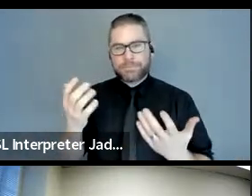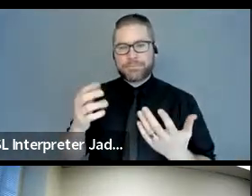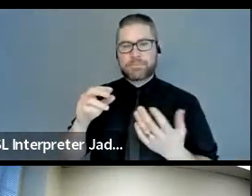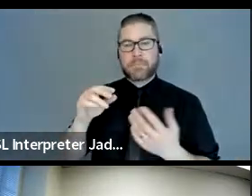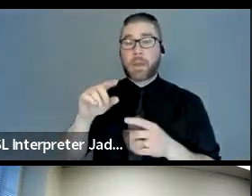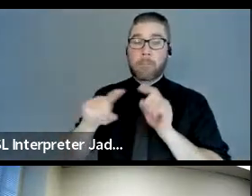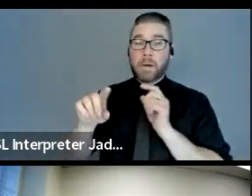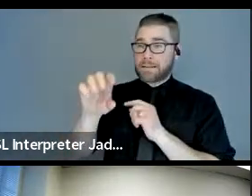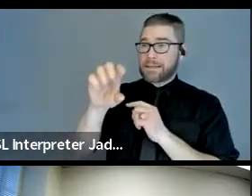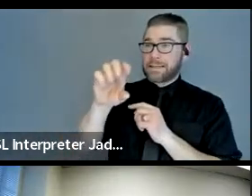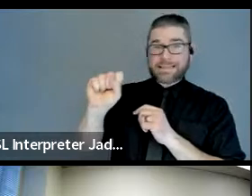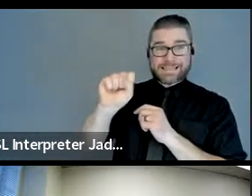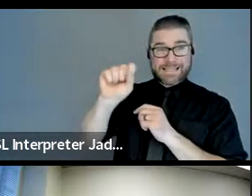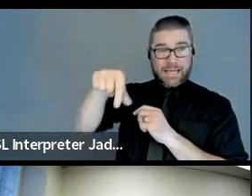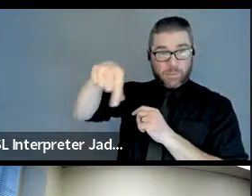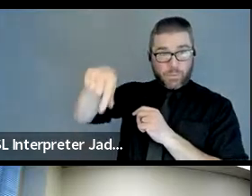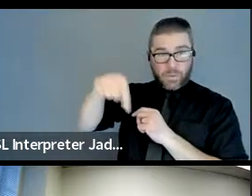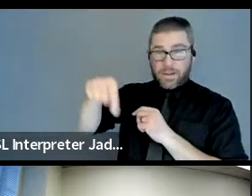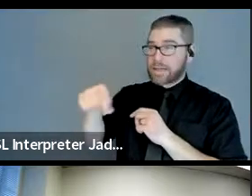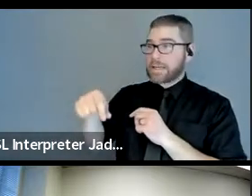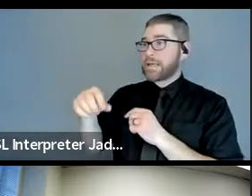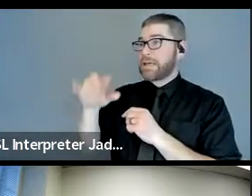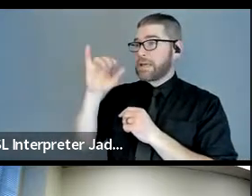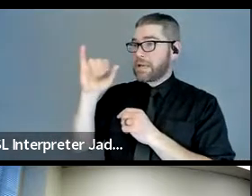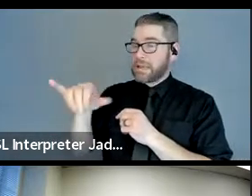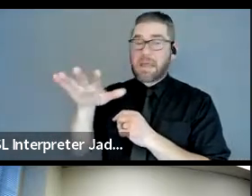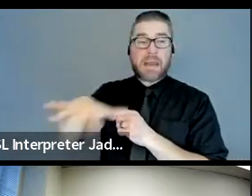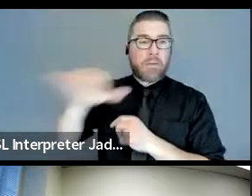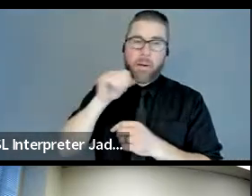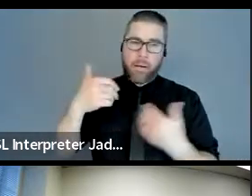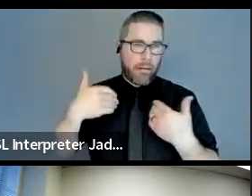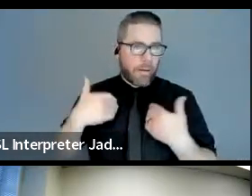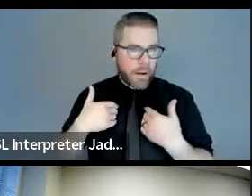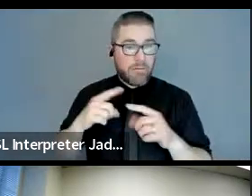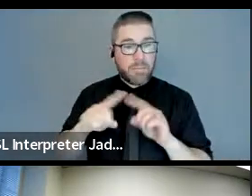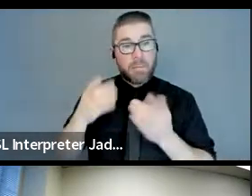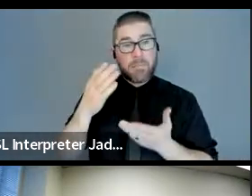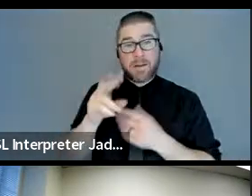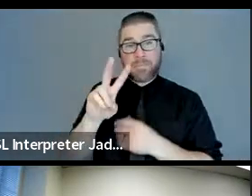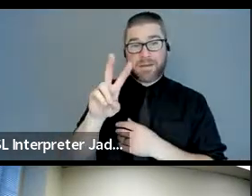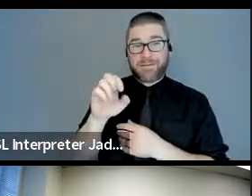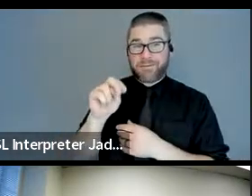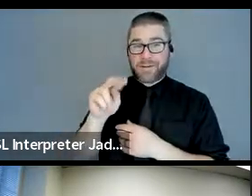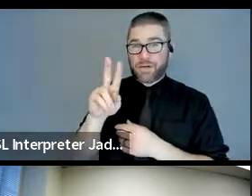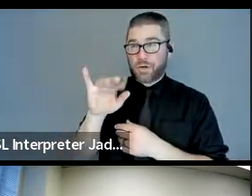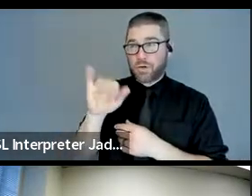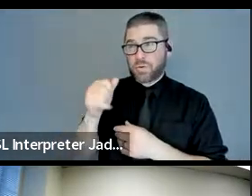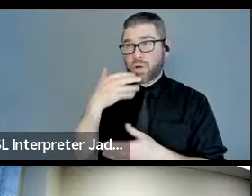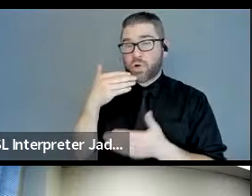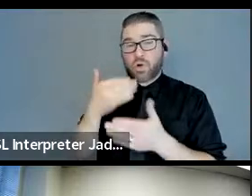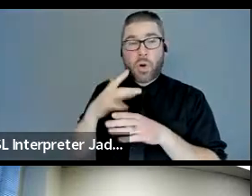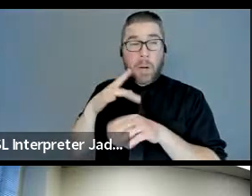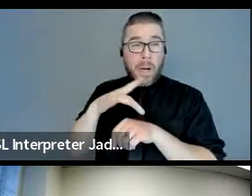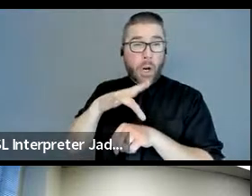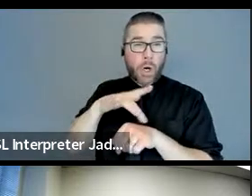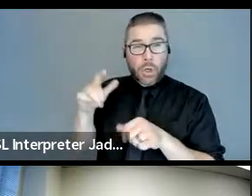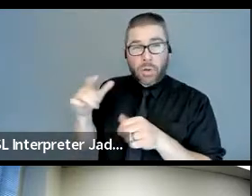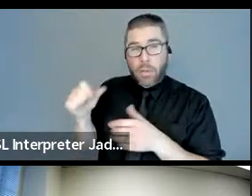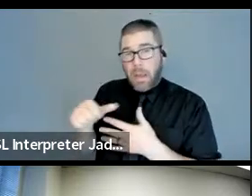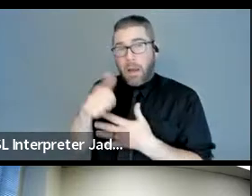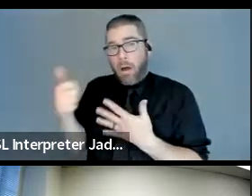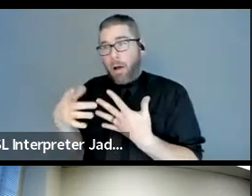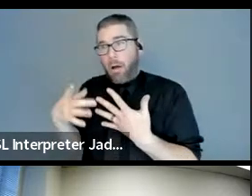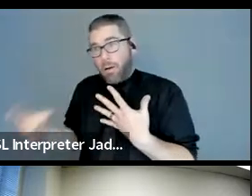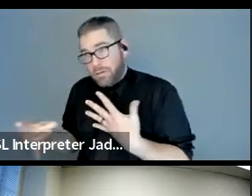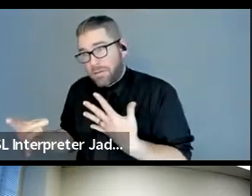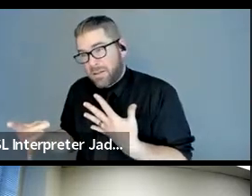the Ventura is kind of an early alternate to a short-term fix. And I think that's what we've discussed previously with